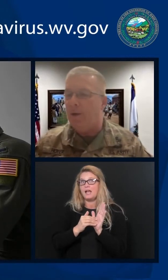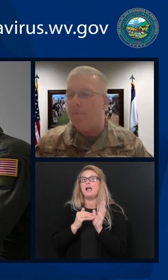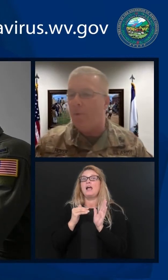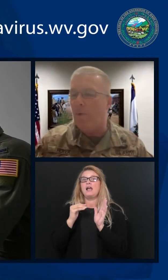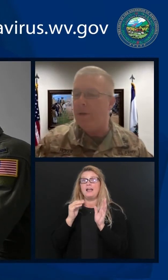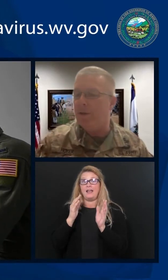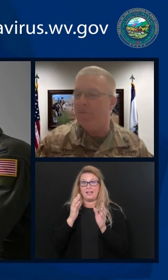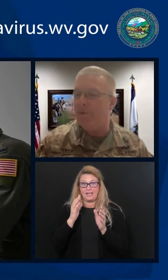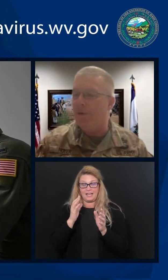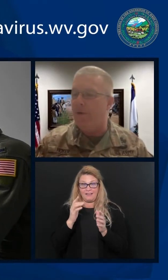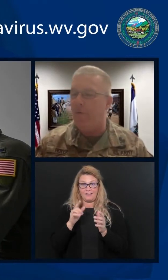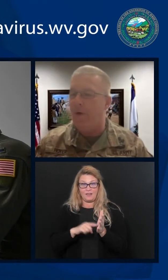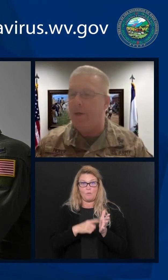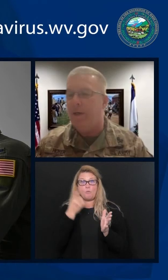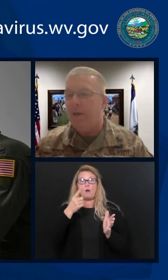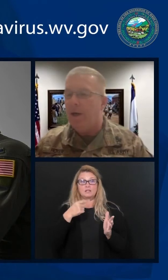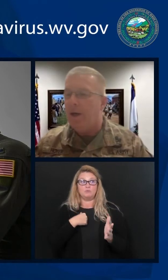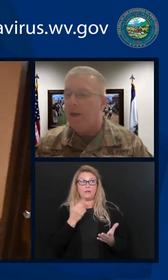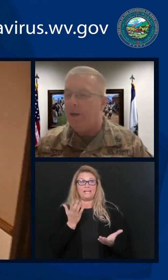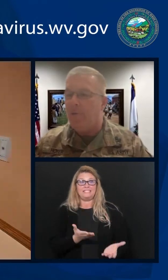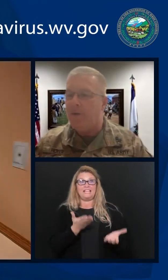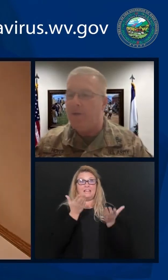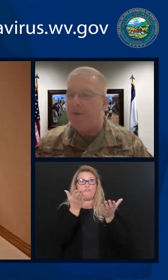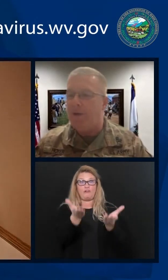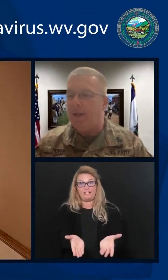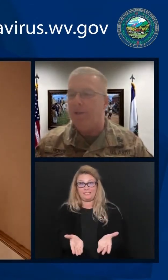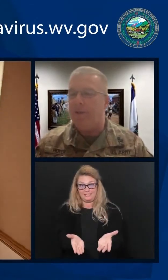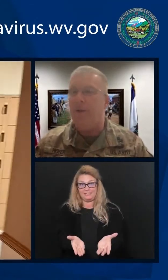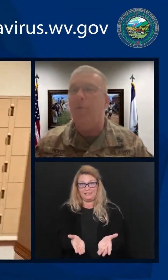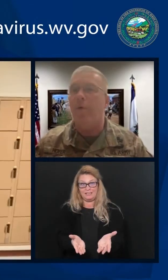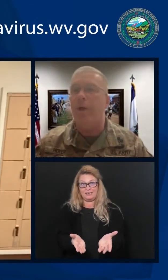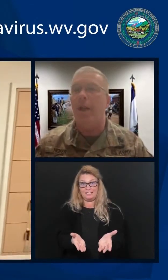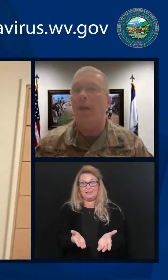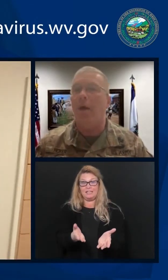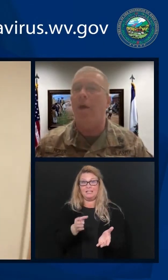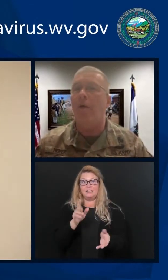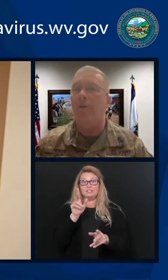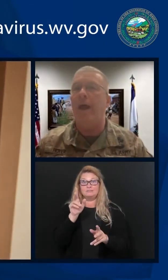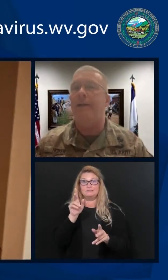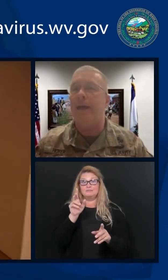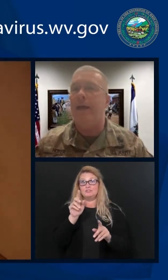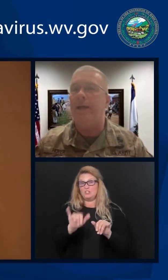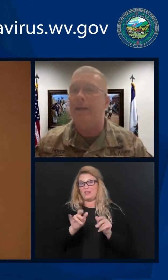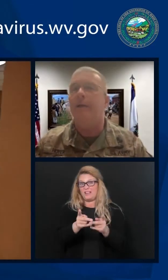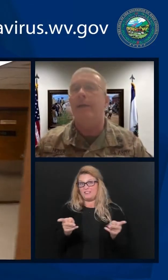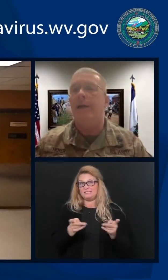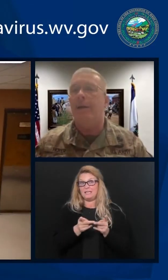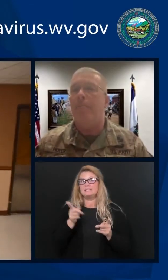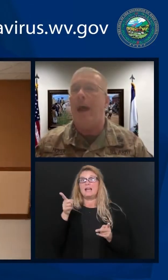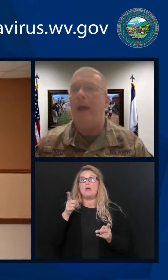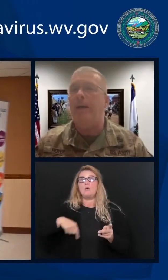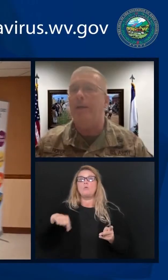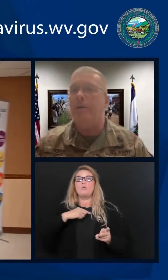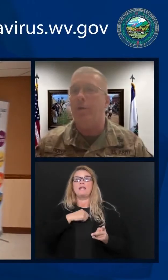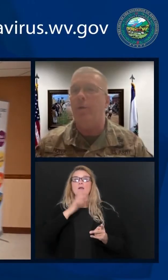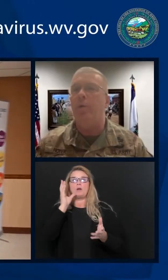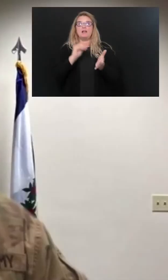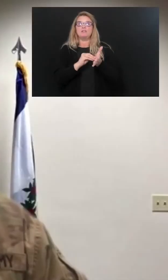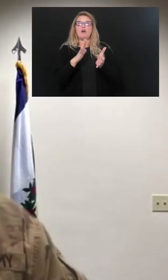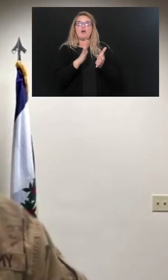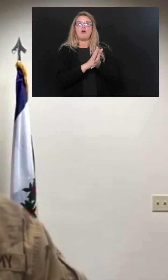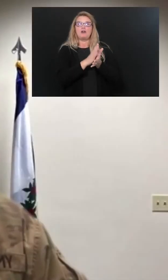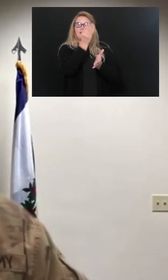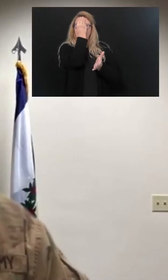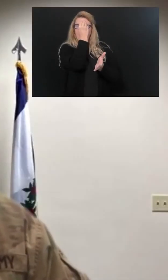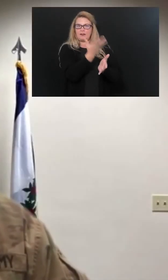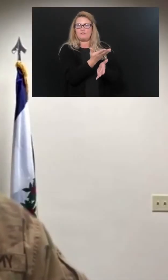at the end point of delivery, the receiving entity will then log that data back